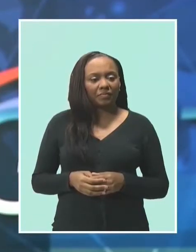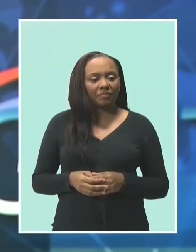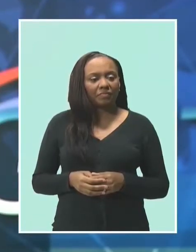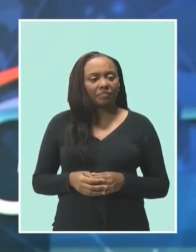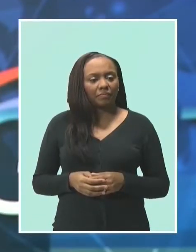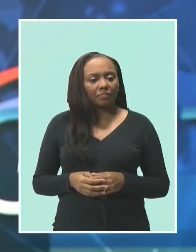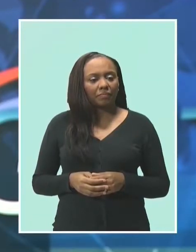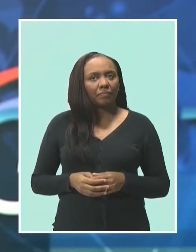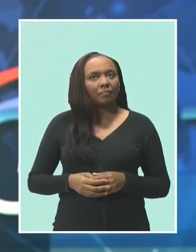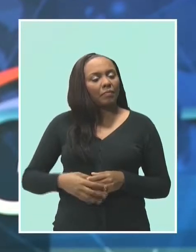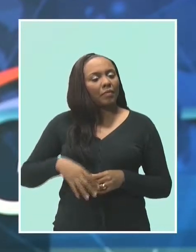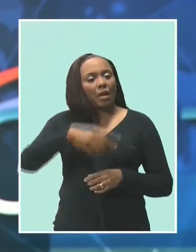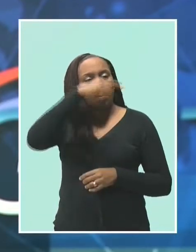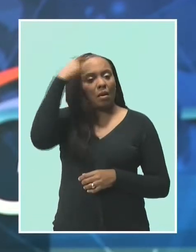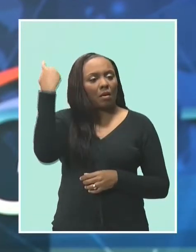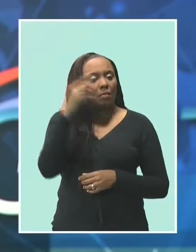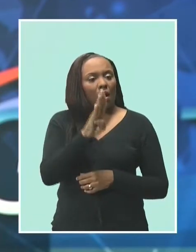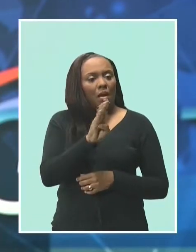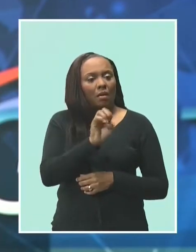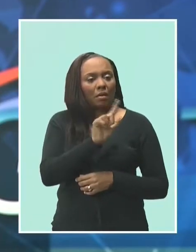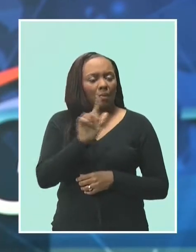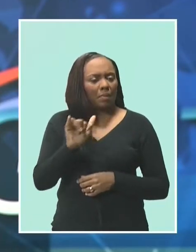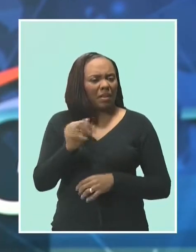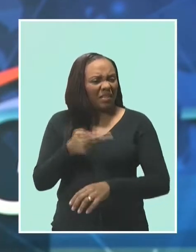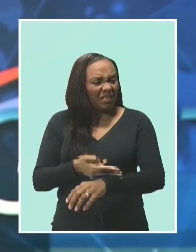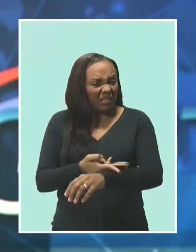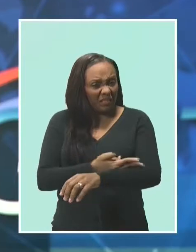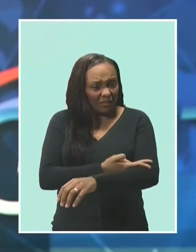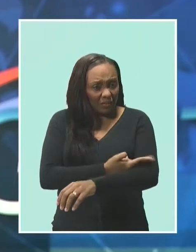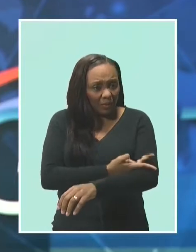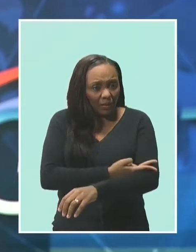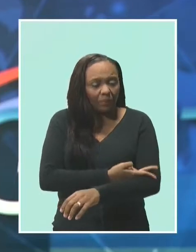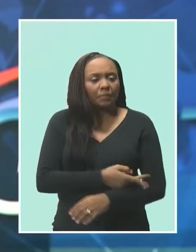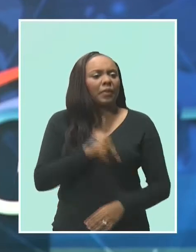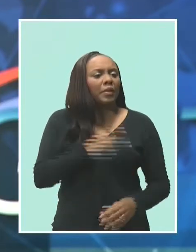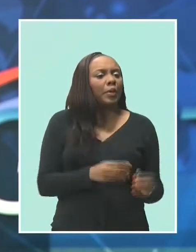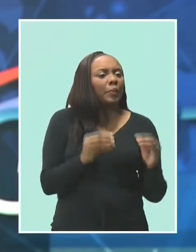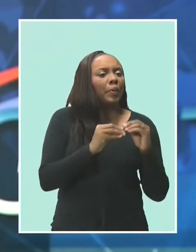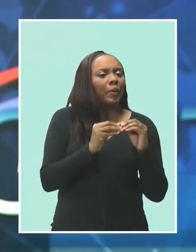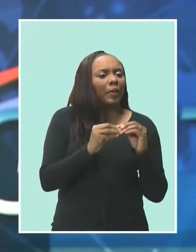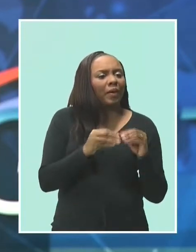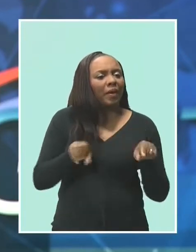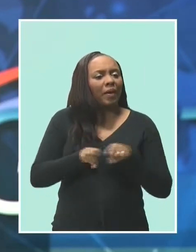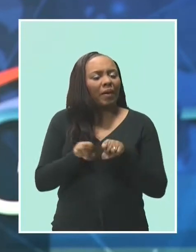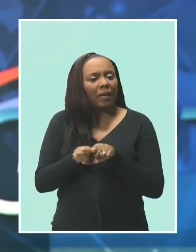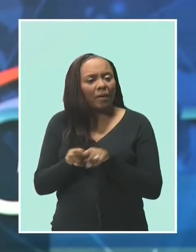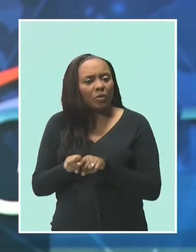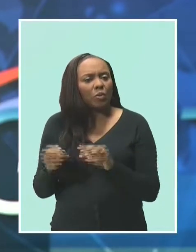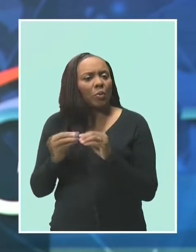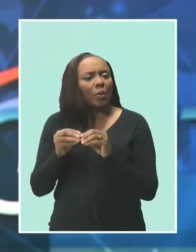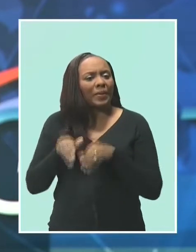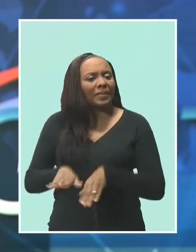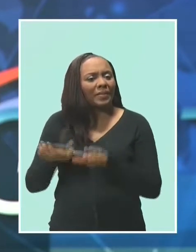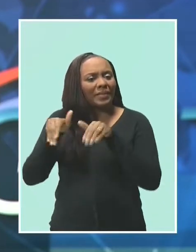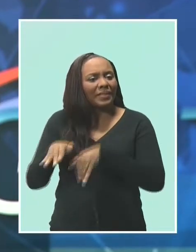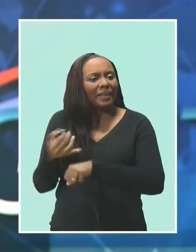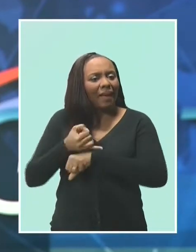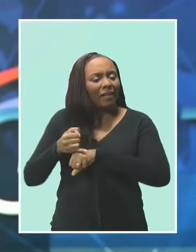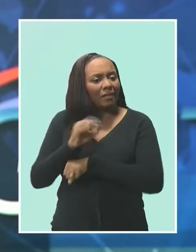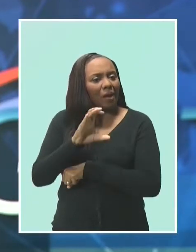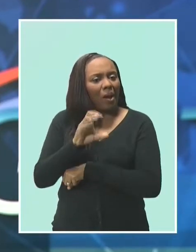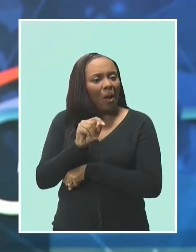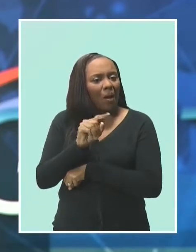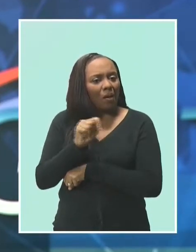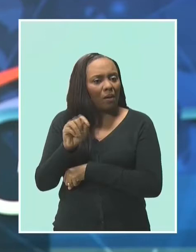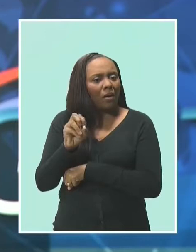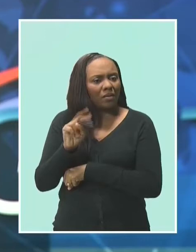Efforts to increase the black belly sheep population and production of Sea Island cotton are to be ramped up over the next few years. This is according to